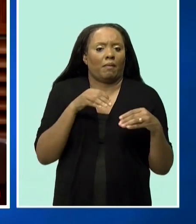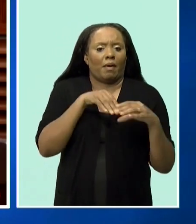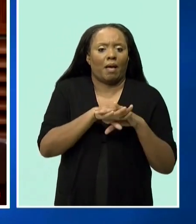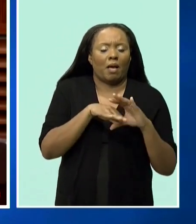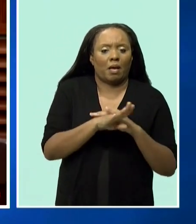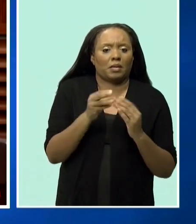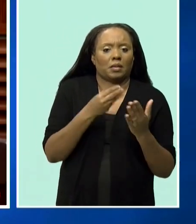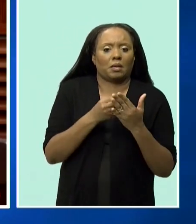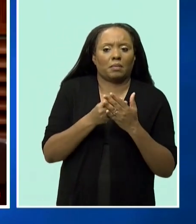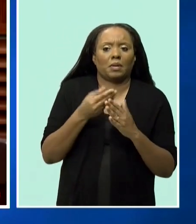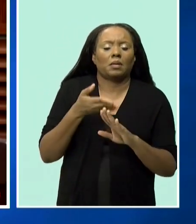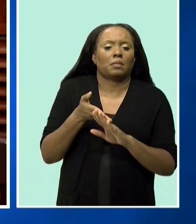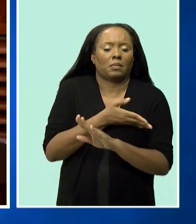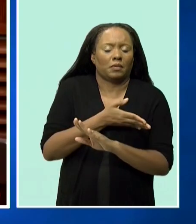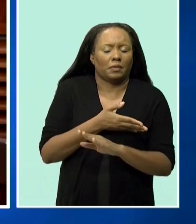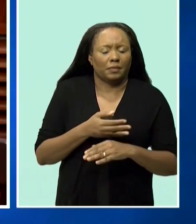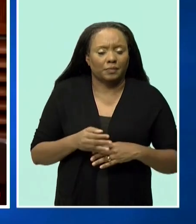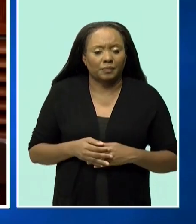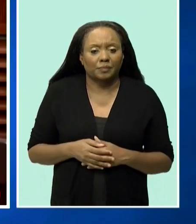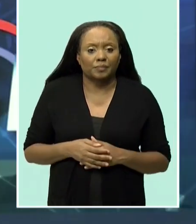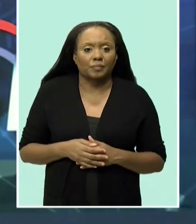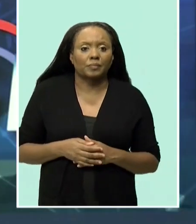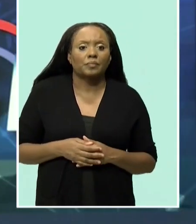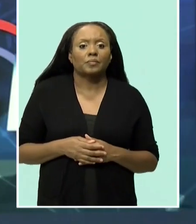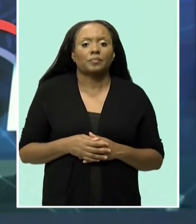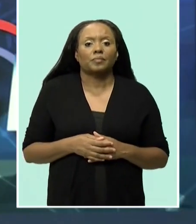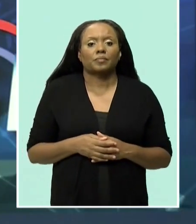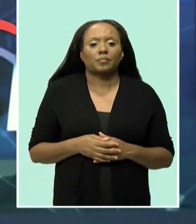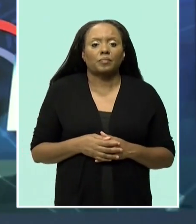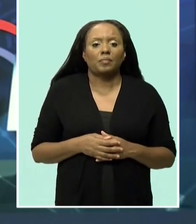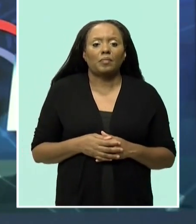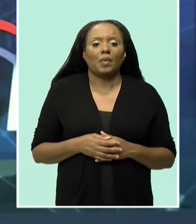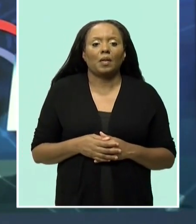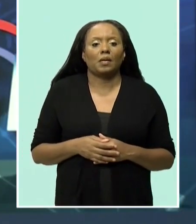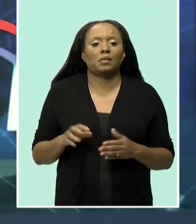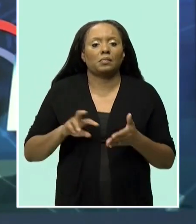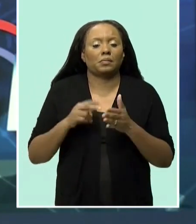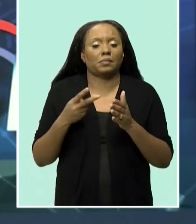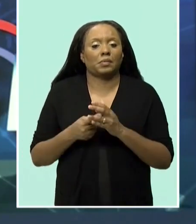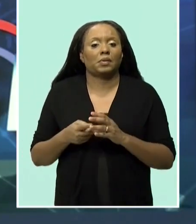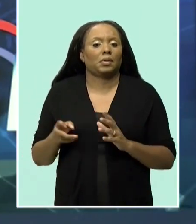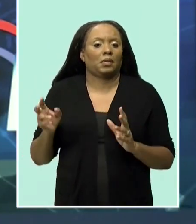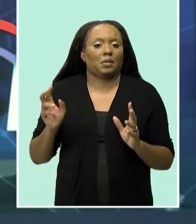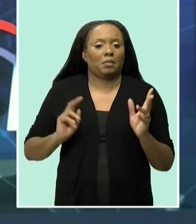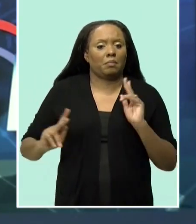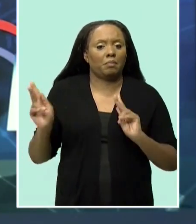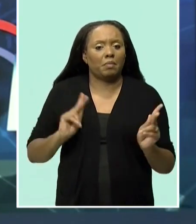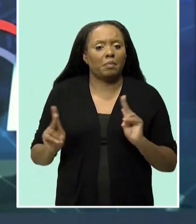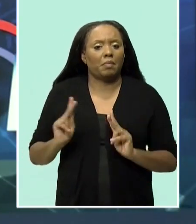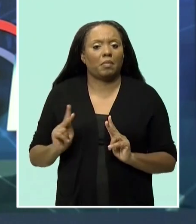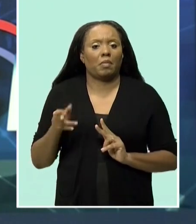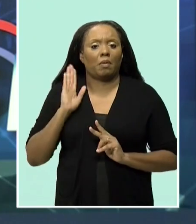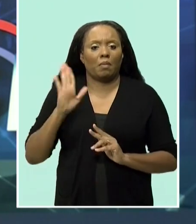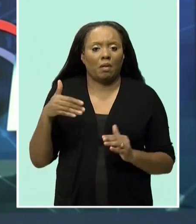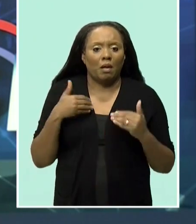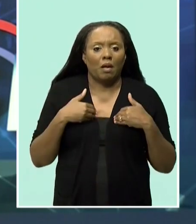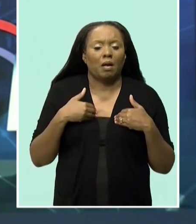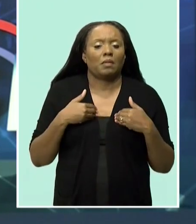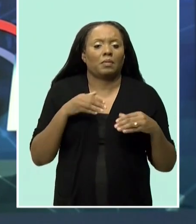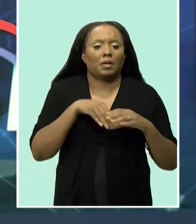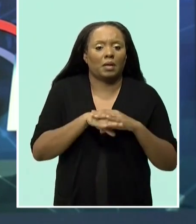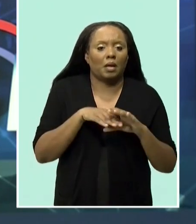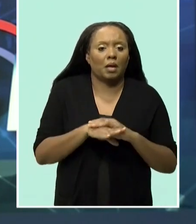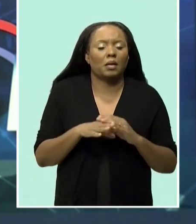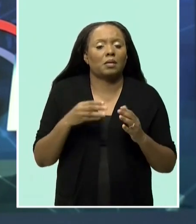able to correct. The amended legislation makes it possible for money from the fund to be paid directly to